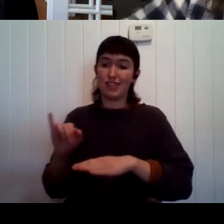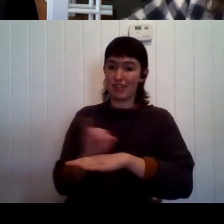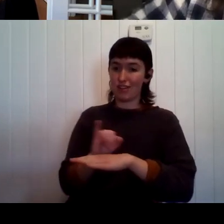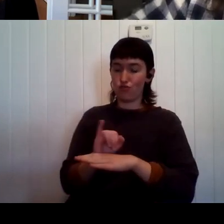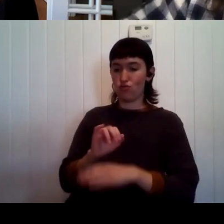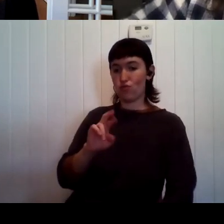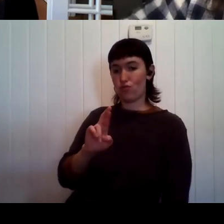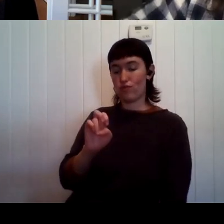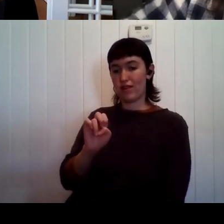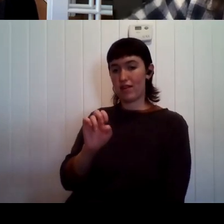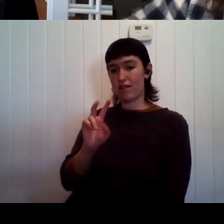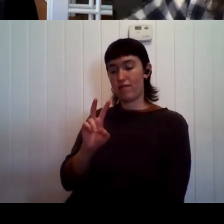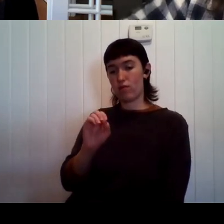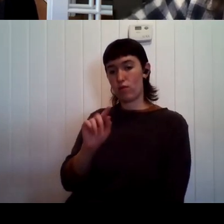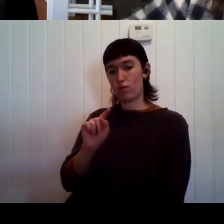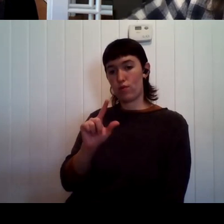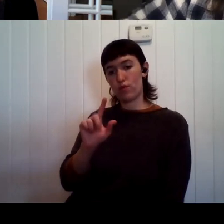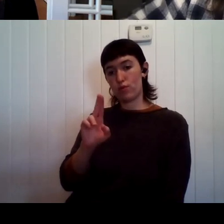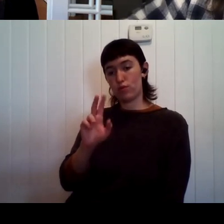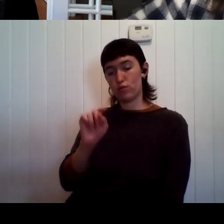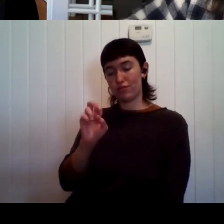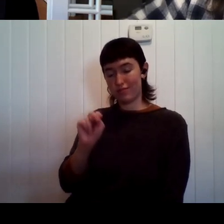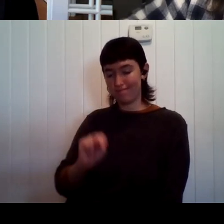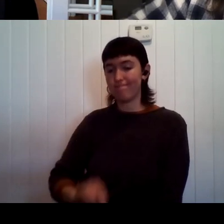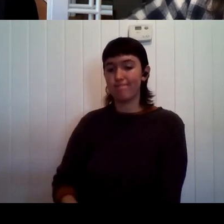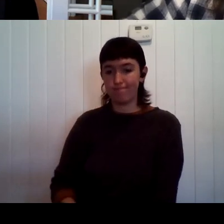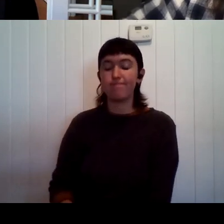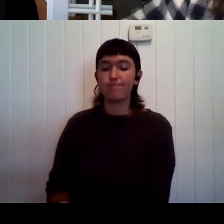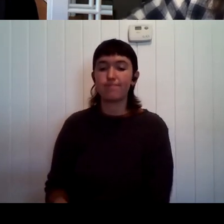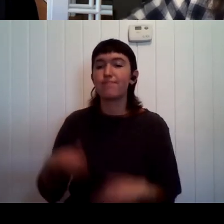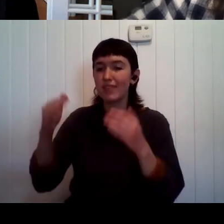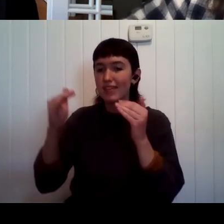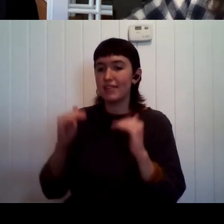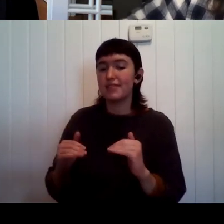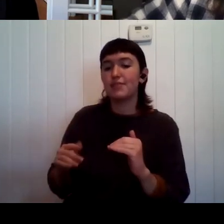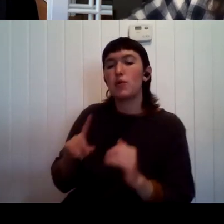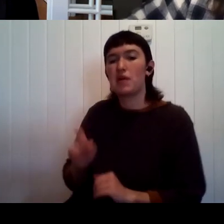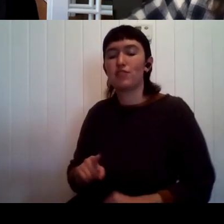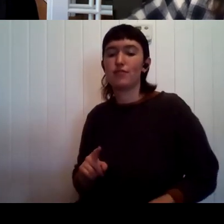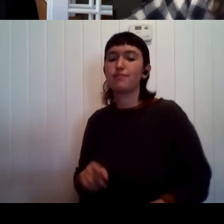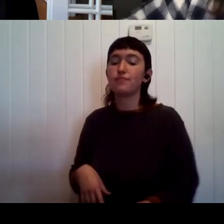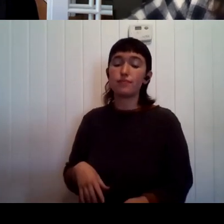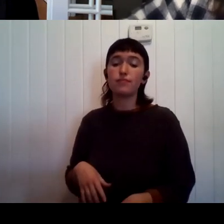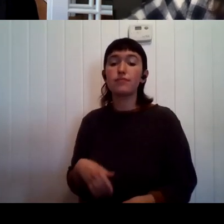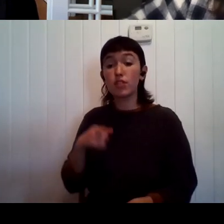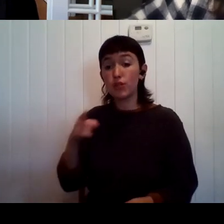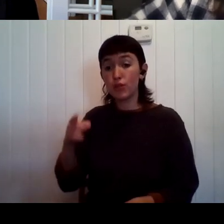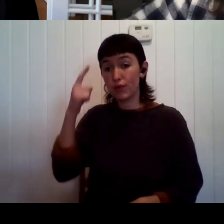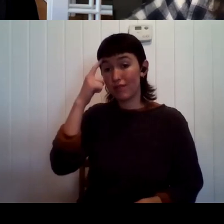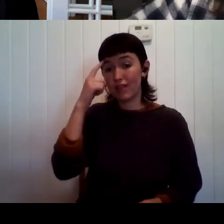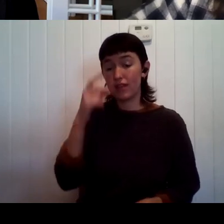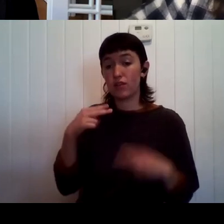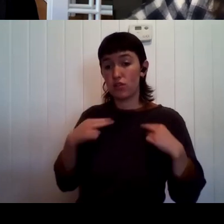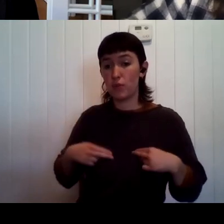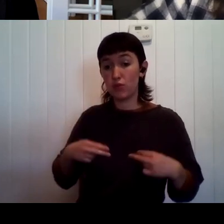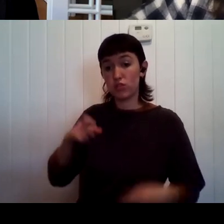one. Okay, the next question. Okay, do you feel like humans were supposed to evolve the